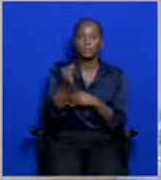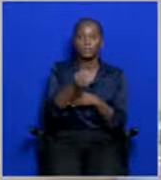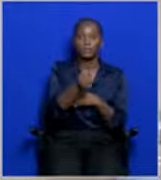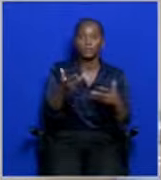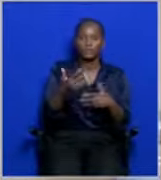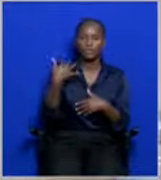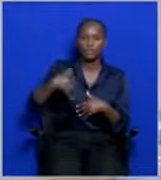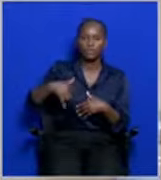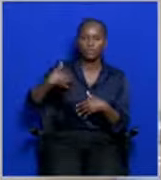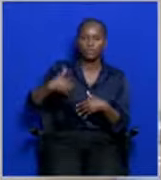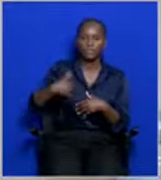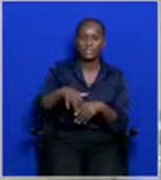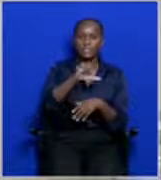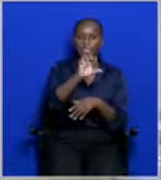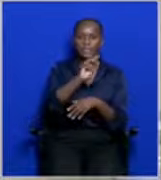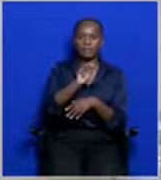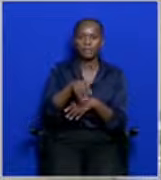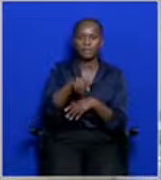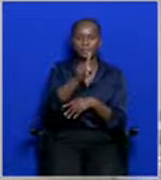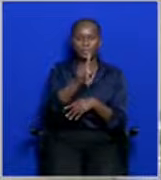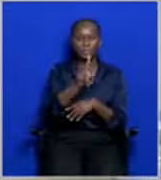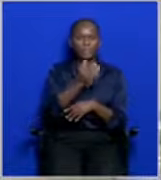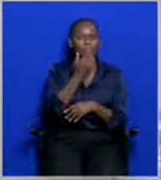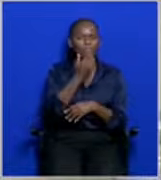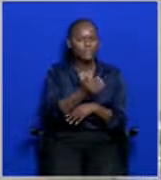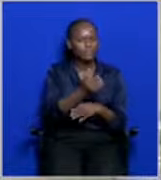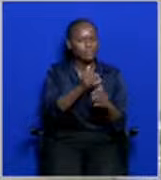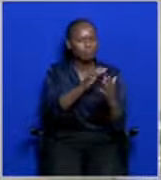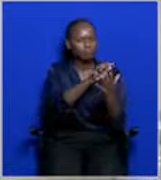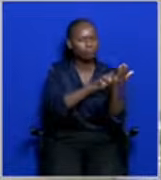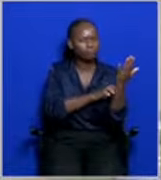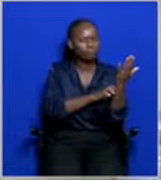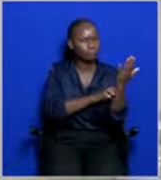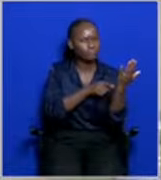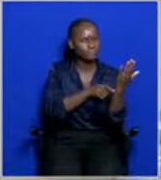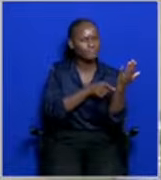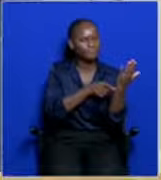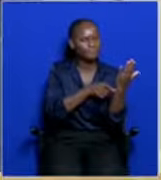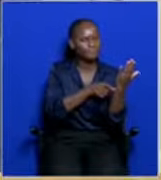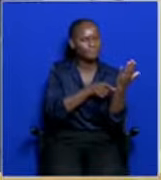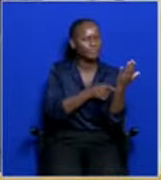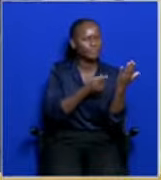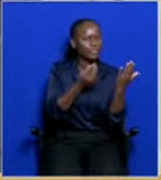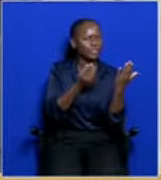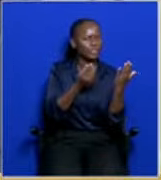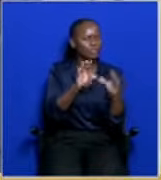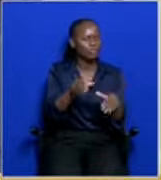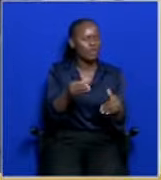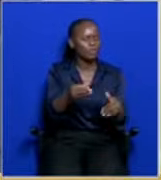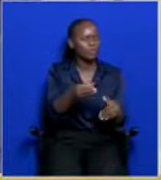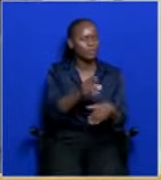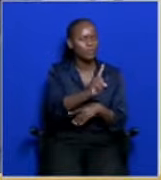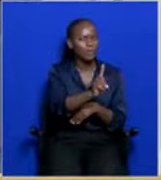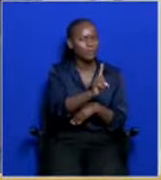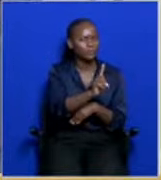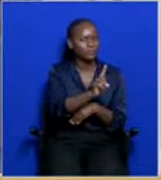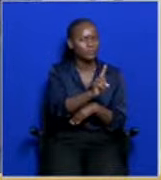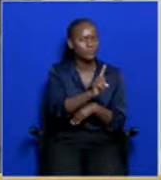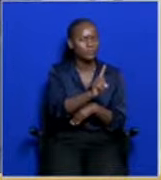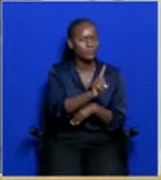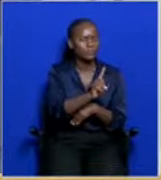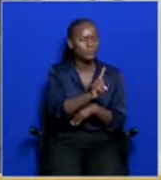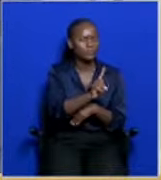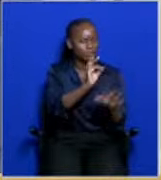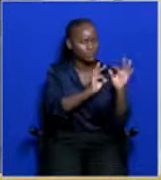Can you explain what this document is? It doesn't have a covering page. This document is called the Commander